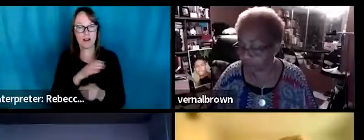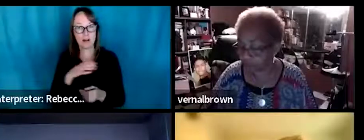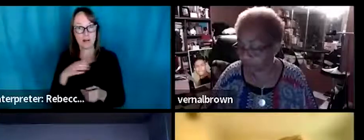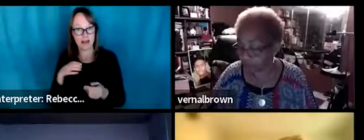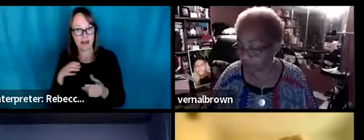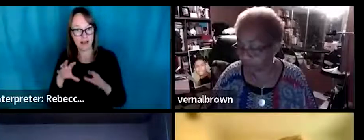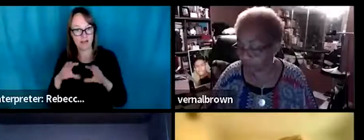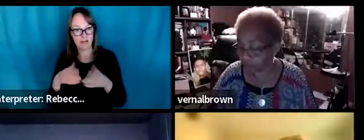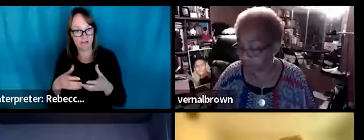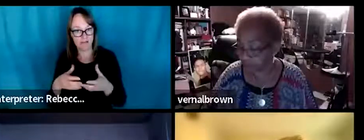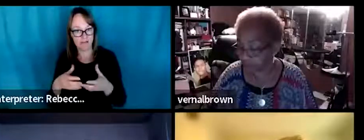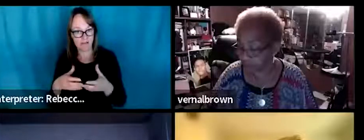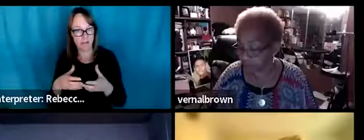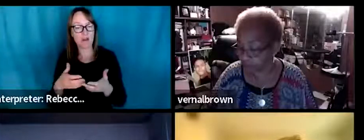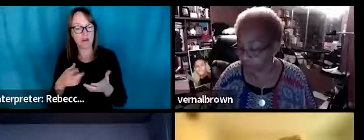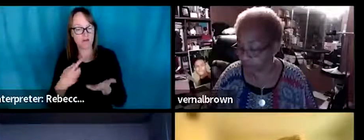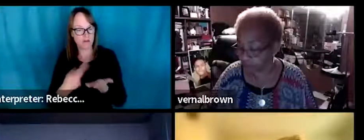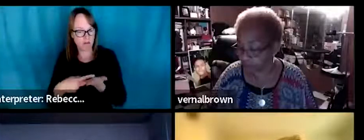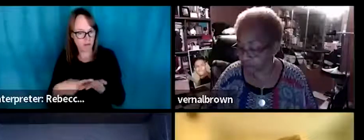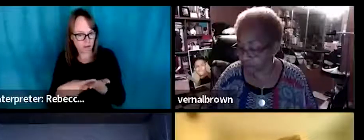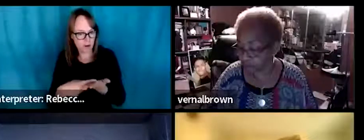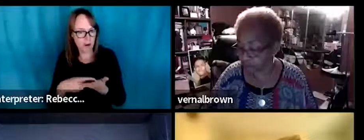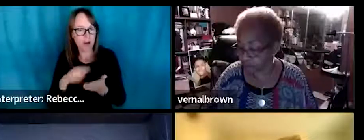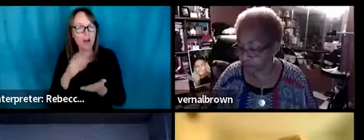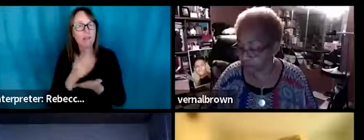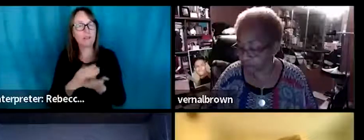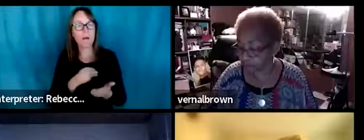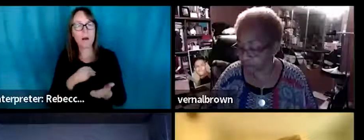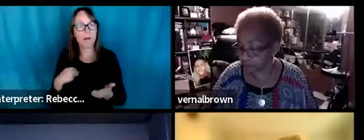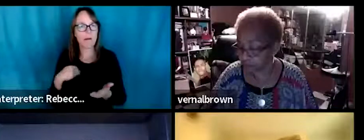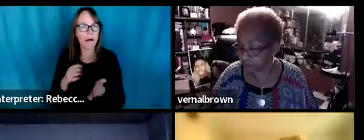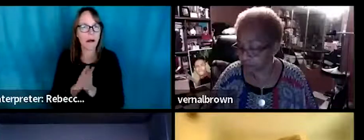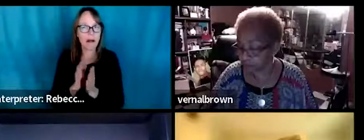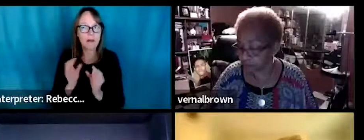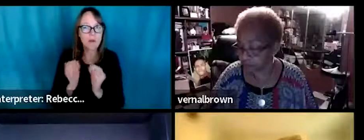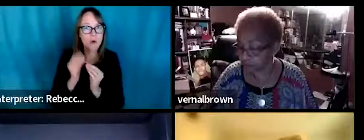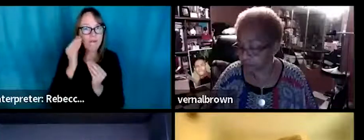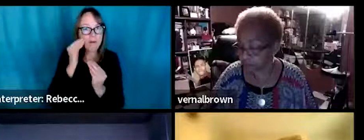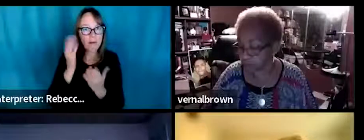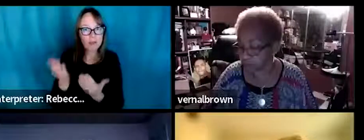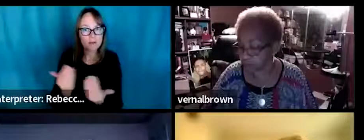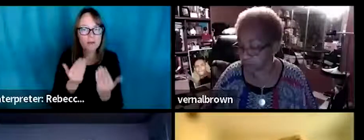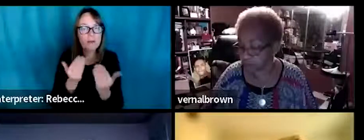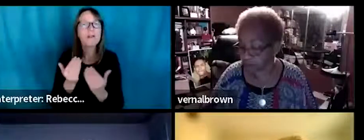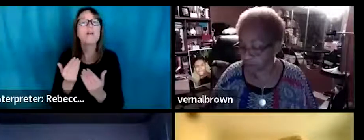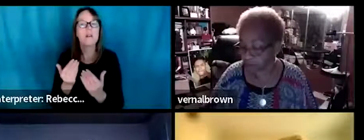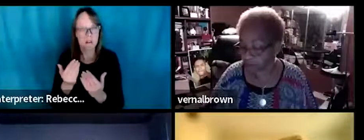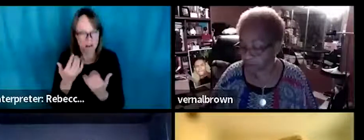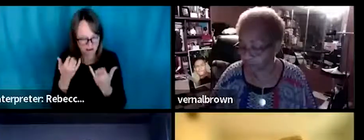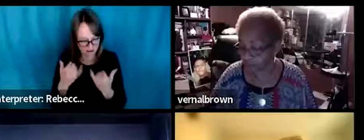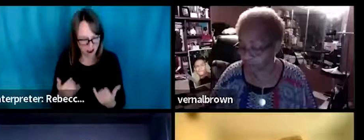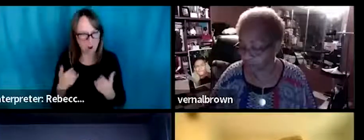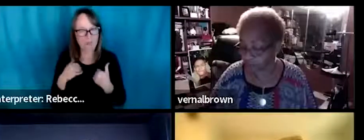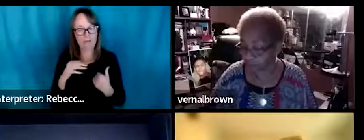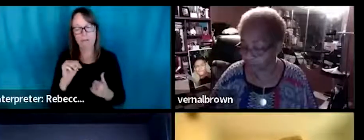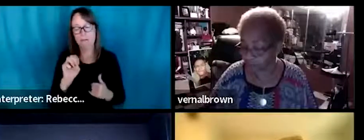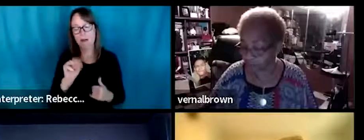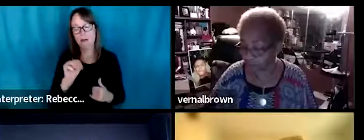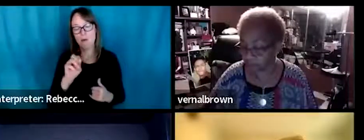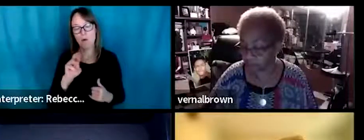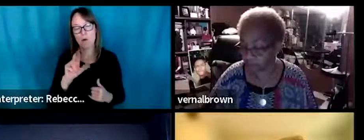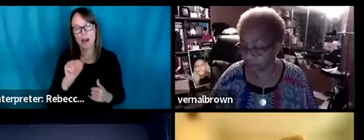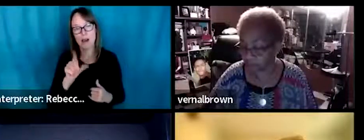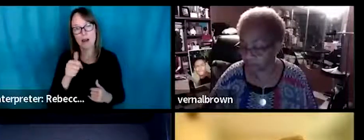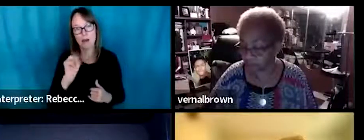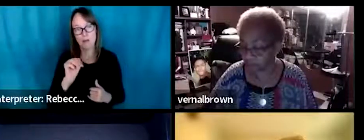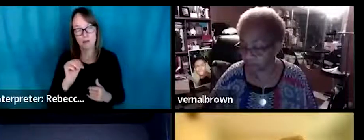more specific information at that meeting. Since that time, a memorandum has been provided to the Board of Commissioners illustrating the impact that